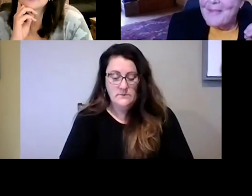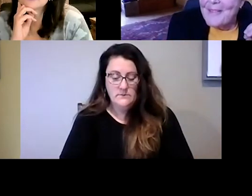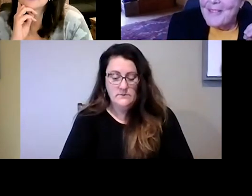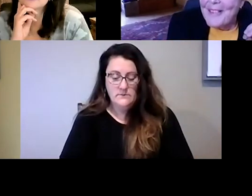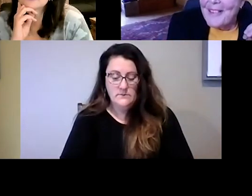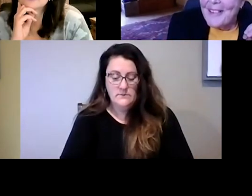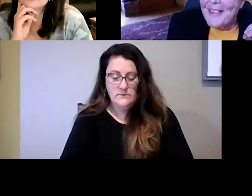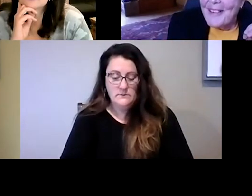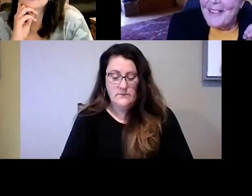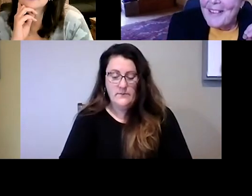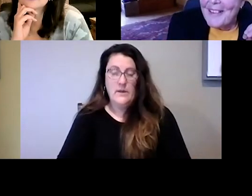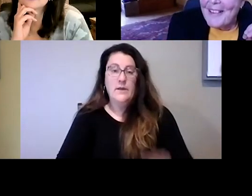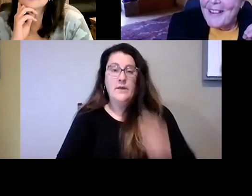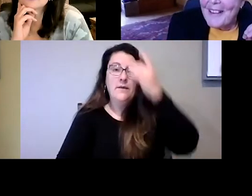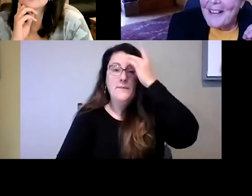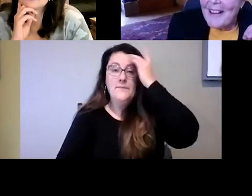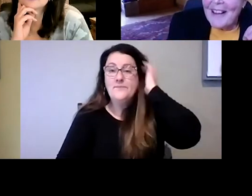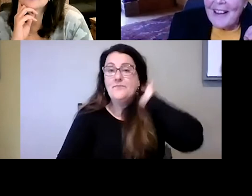Tori or Ada, do you want to add to that?